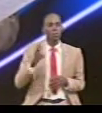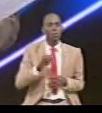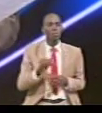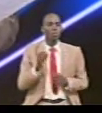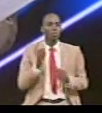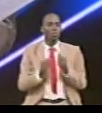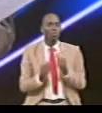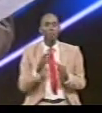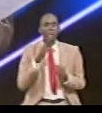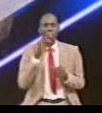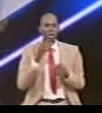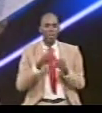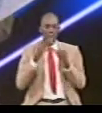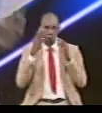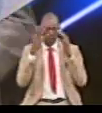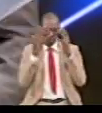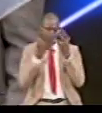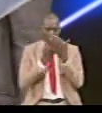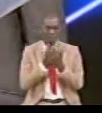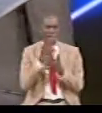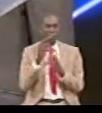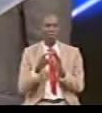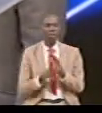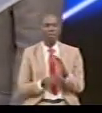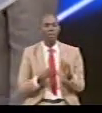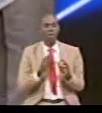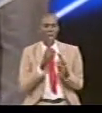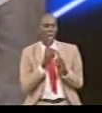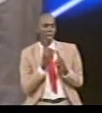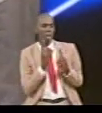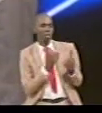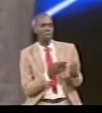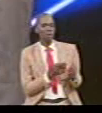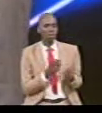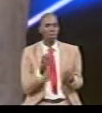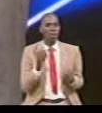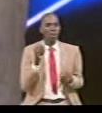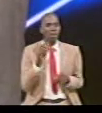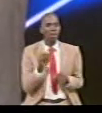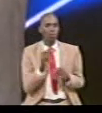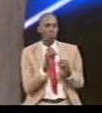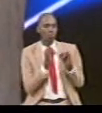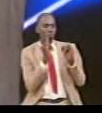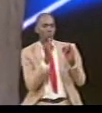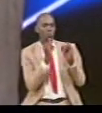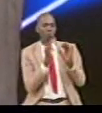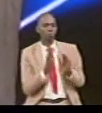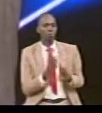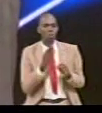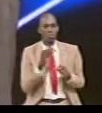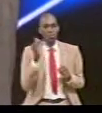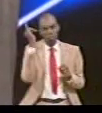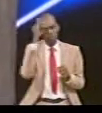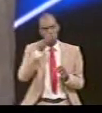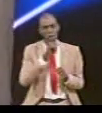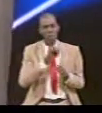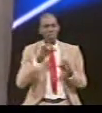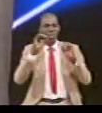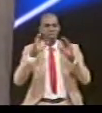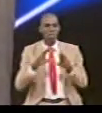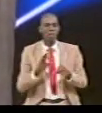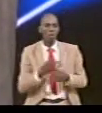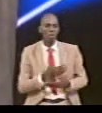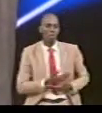in darkness. Verse 20 says, an instructor of the foolish, a teacher of babes,